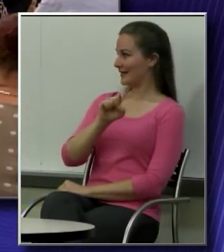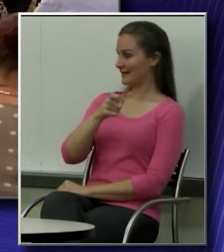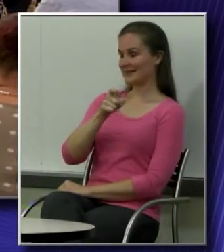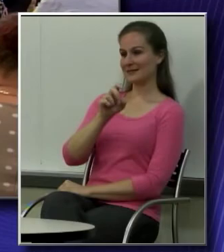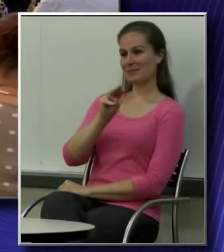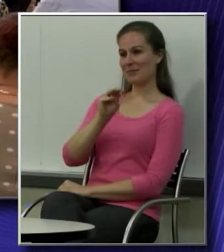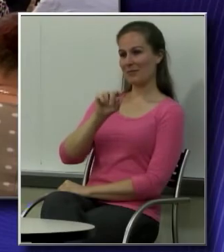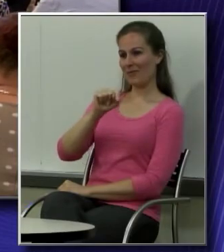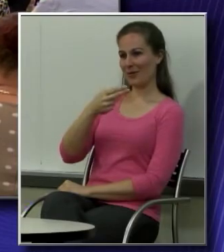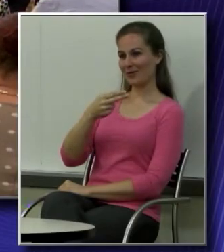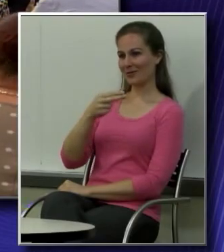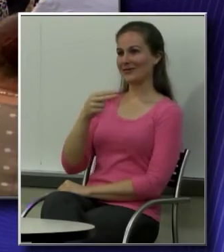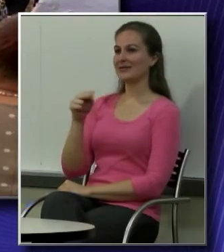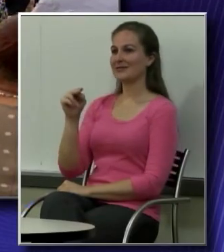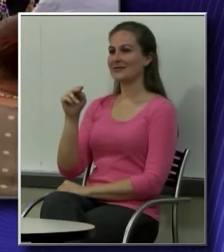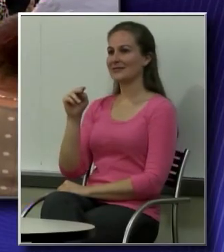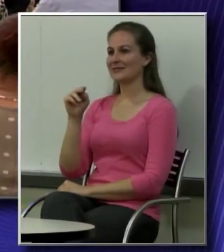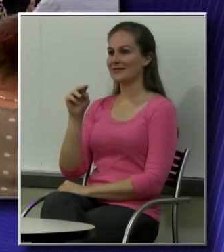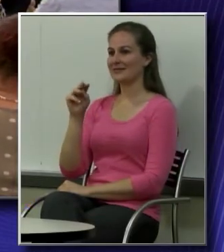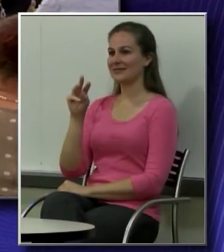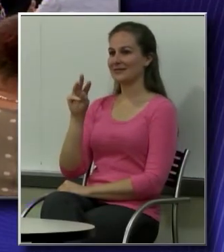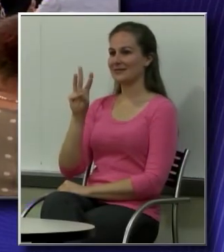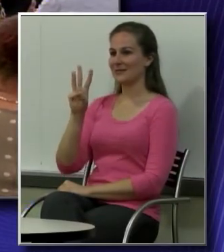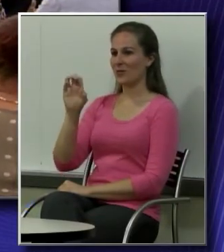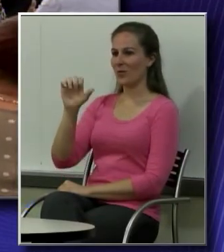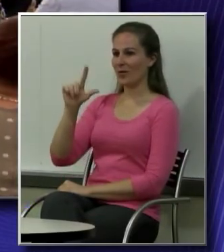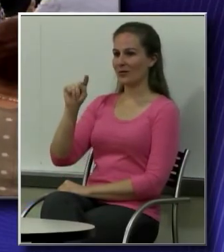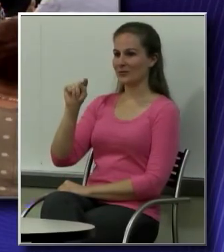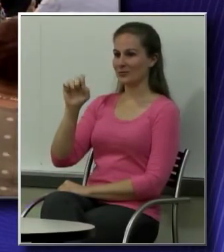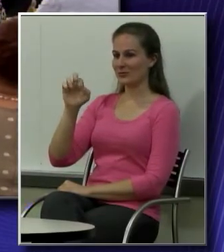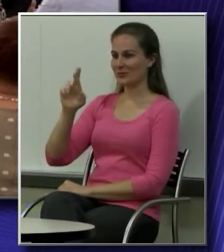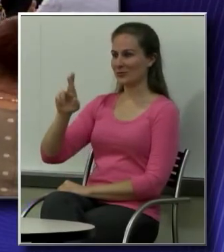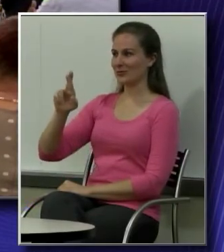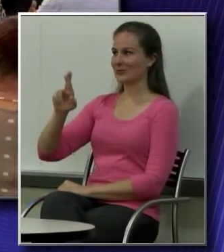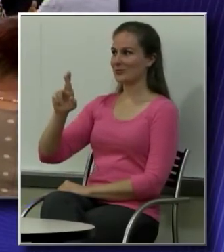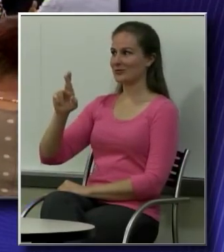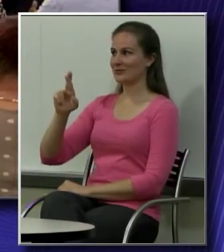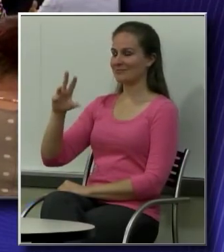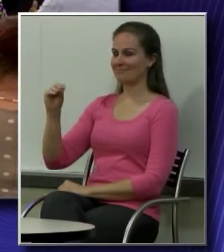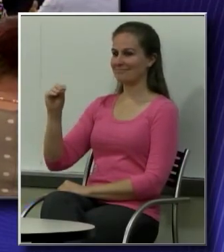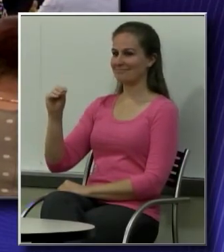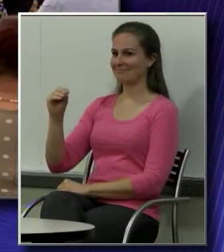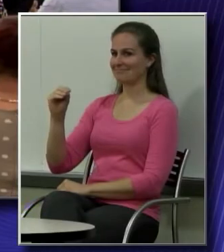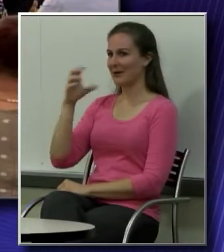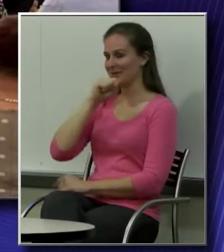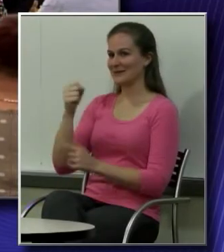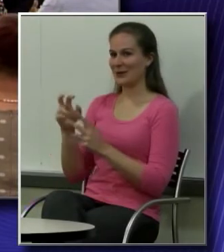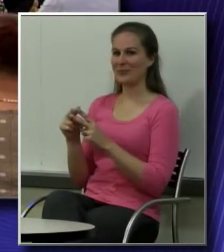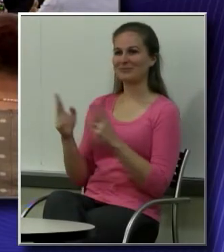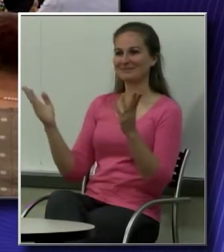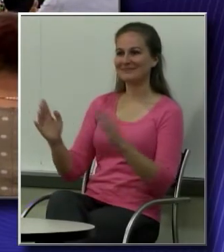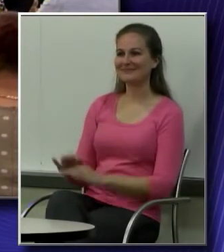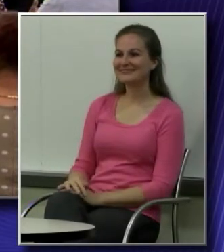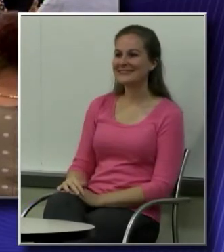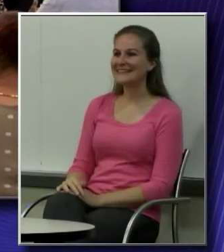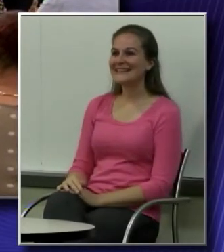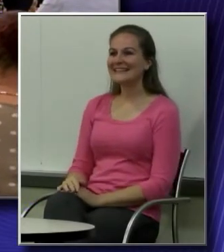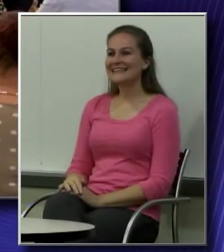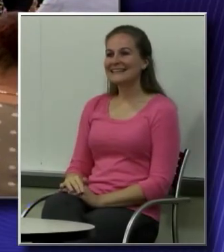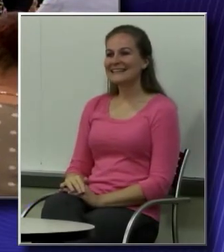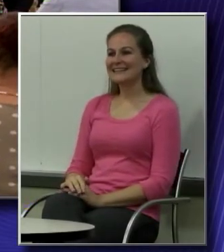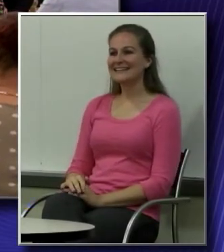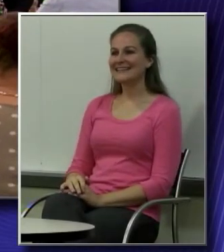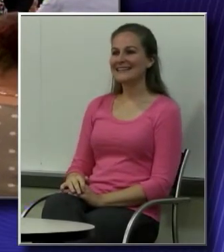Walter Davenport, who are Board of Governors-elect. I believe they're here this evening as well. I'd also like to recognize a number